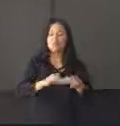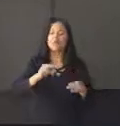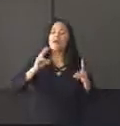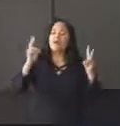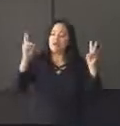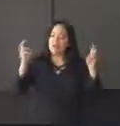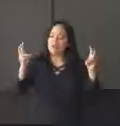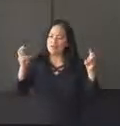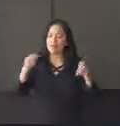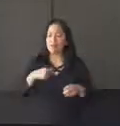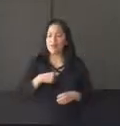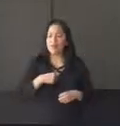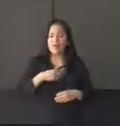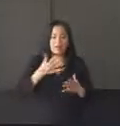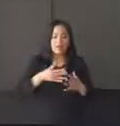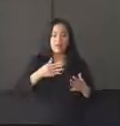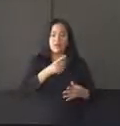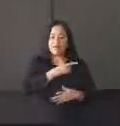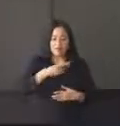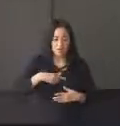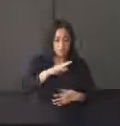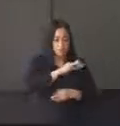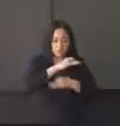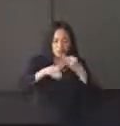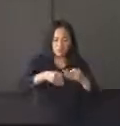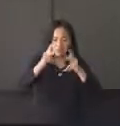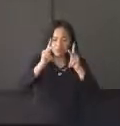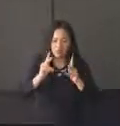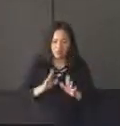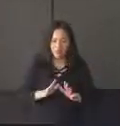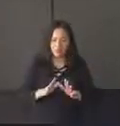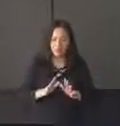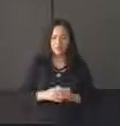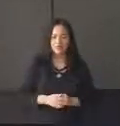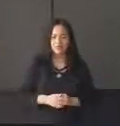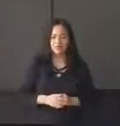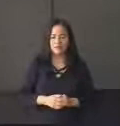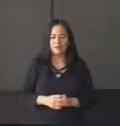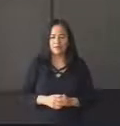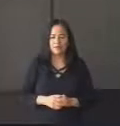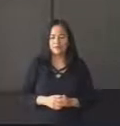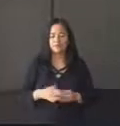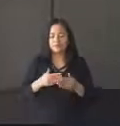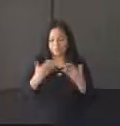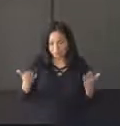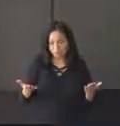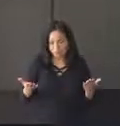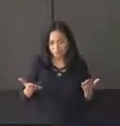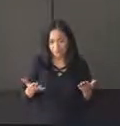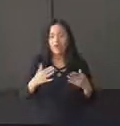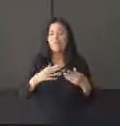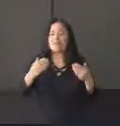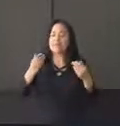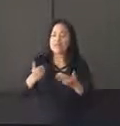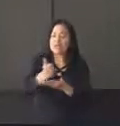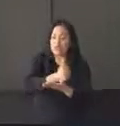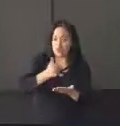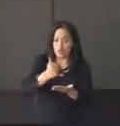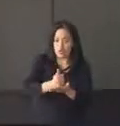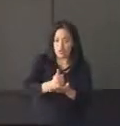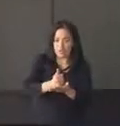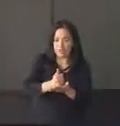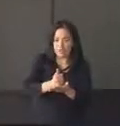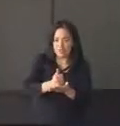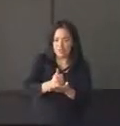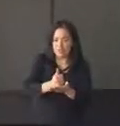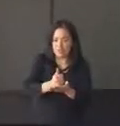we want to tackle here, the construction of interaction and peace. And getting into hospitable cities, this